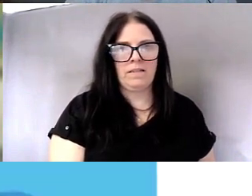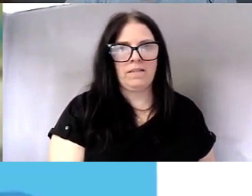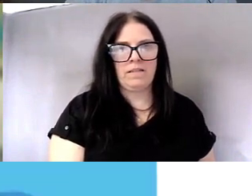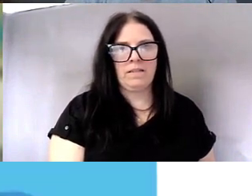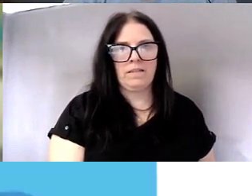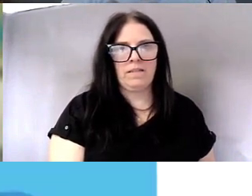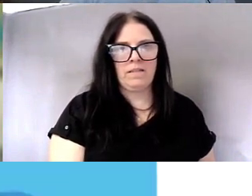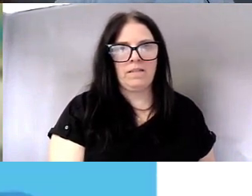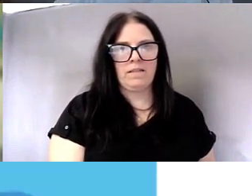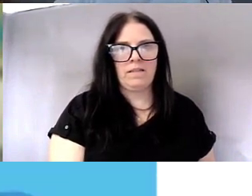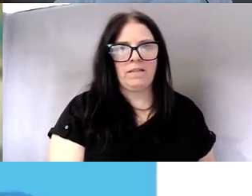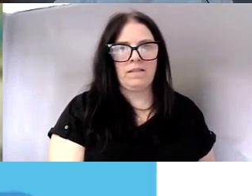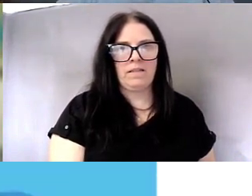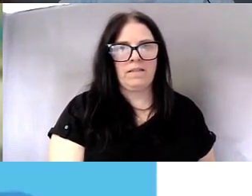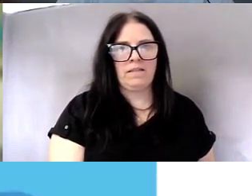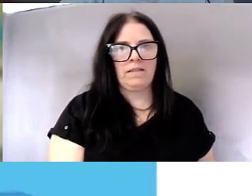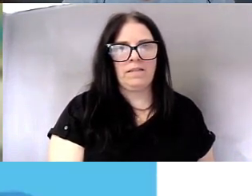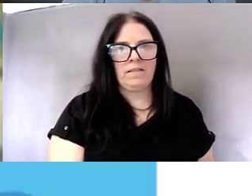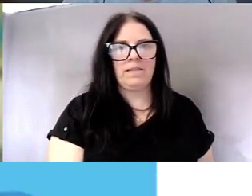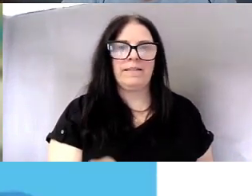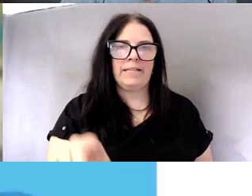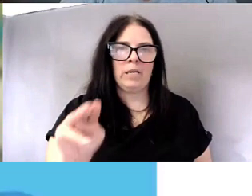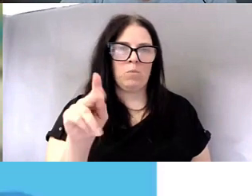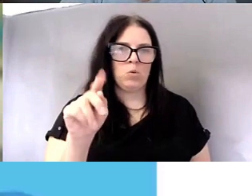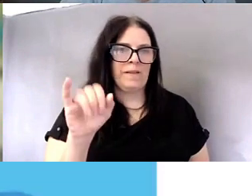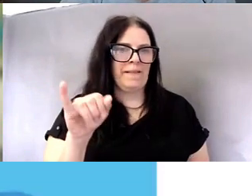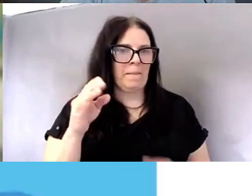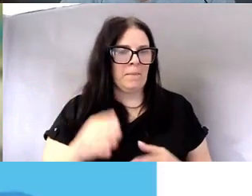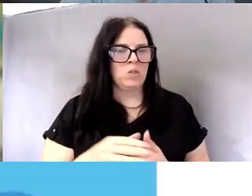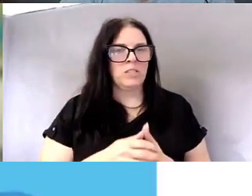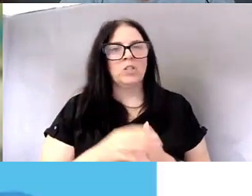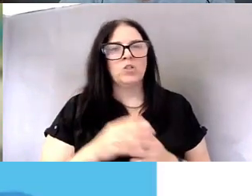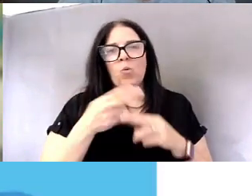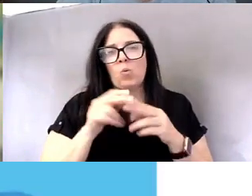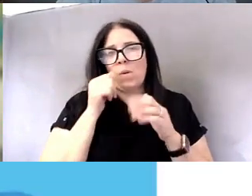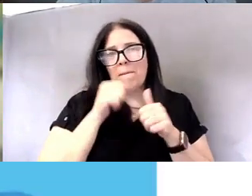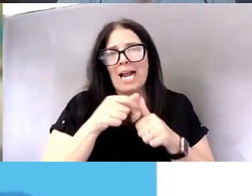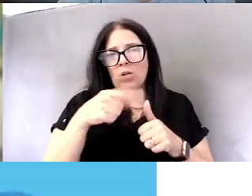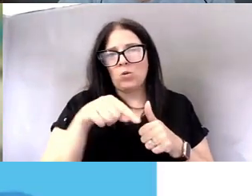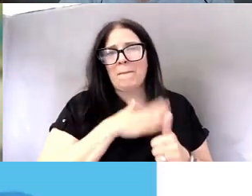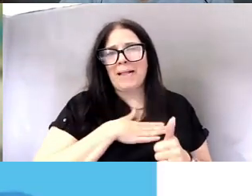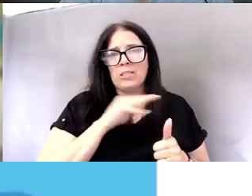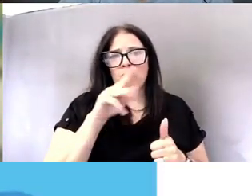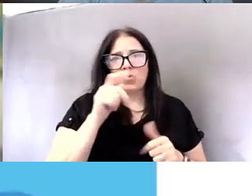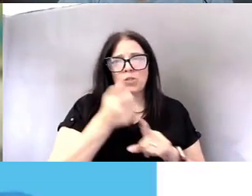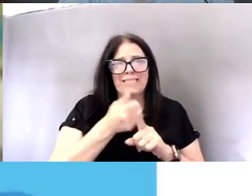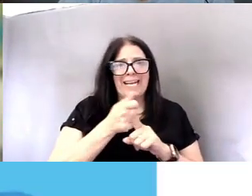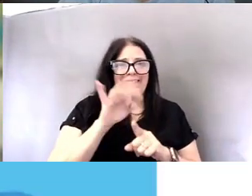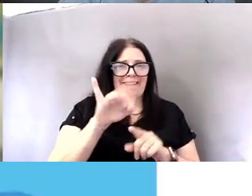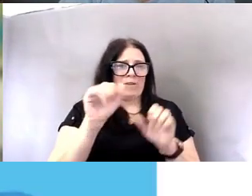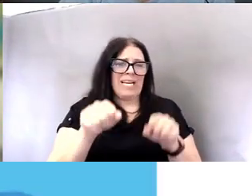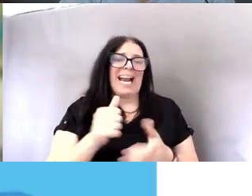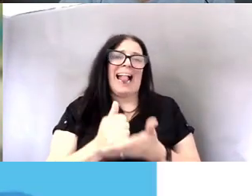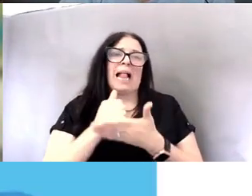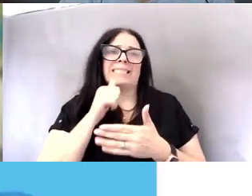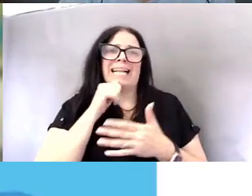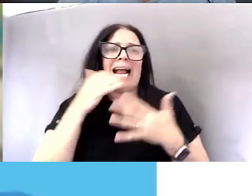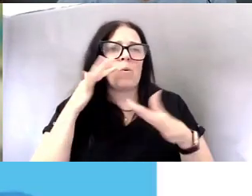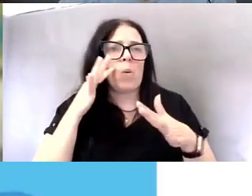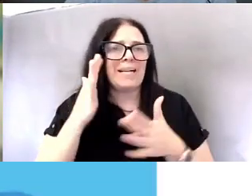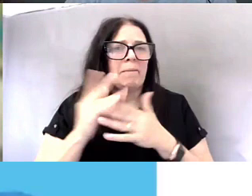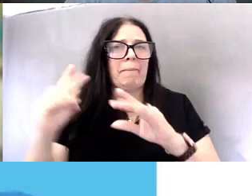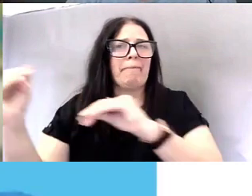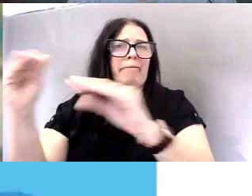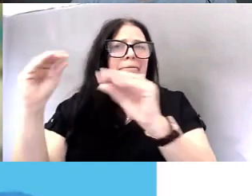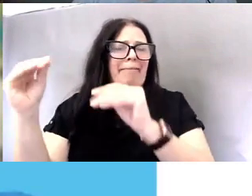Before I do that, let me just mute. So just a quick reminder, please mute yourself if you can. It really helps us with the work we are